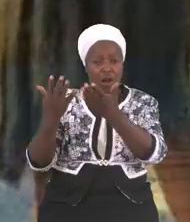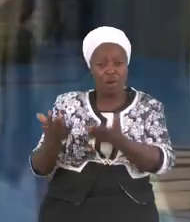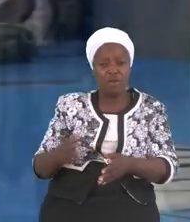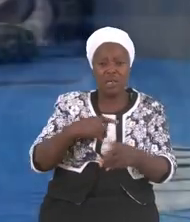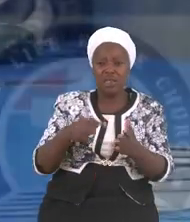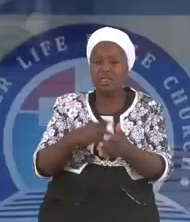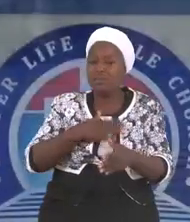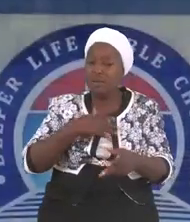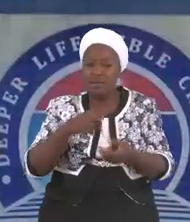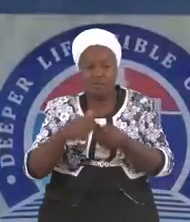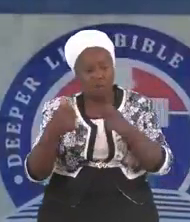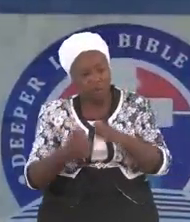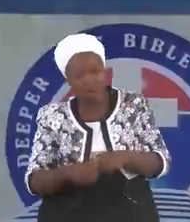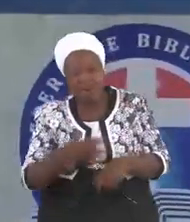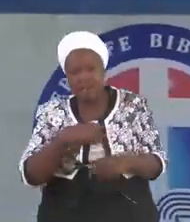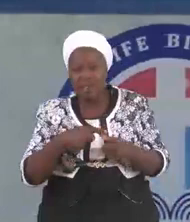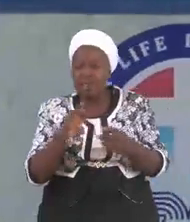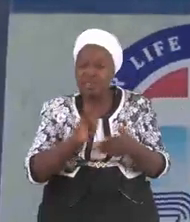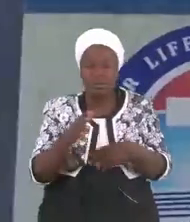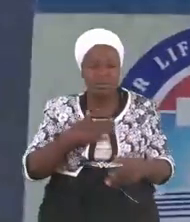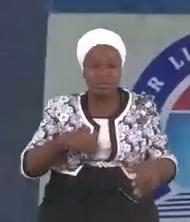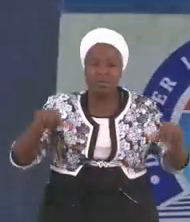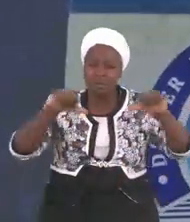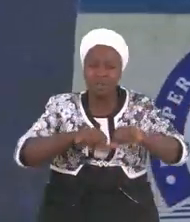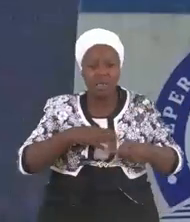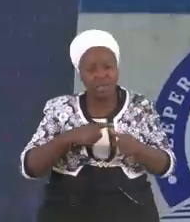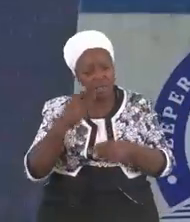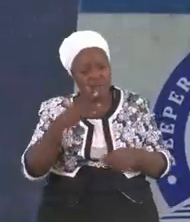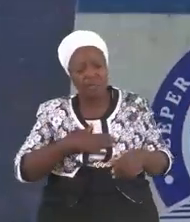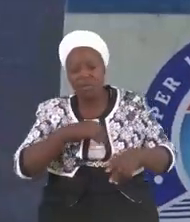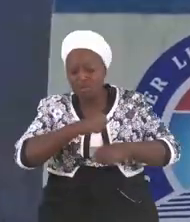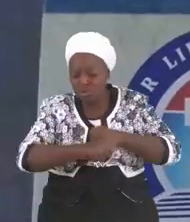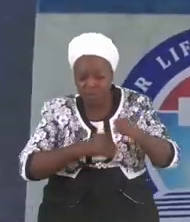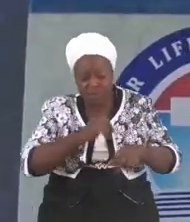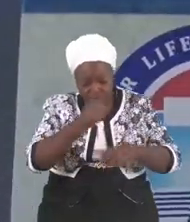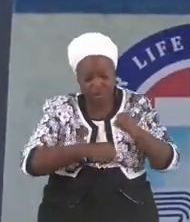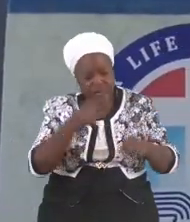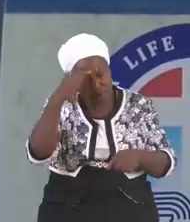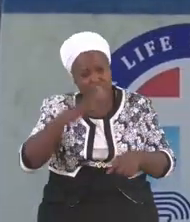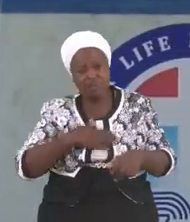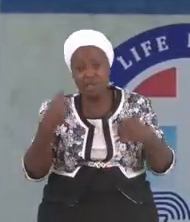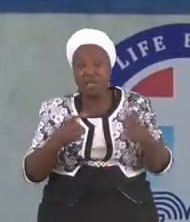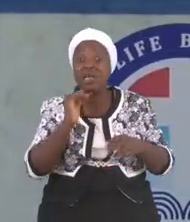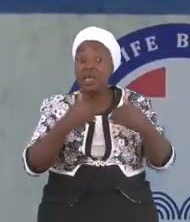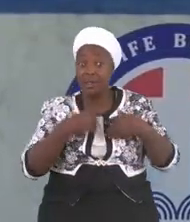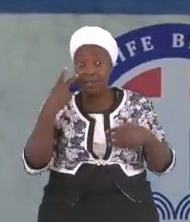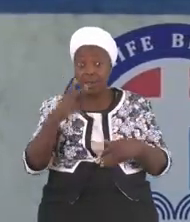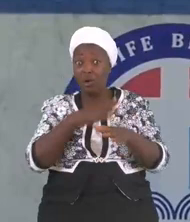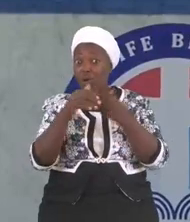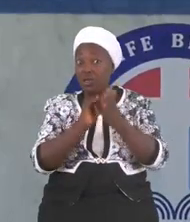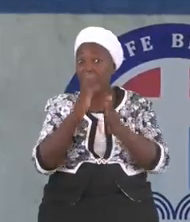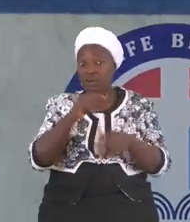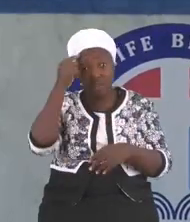this condemnation, and this suffering because of my sin, he has seen all you are thinking